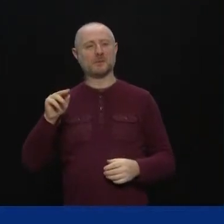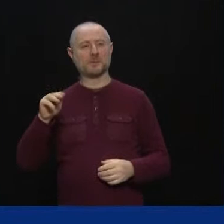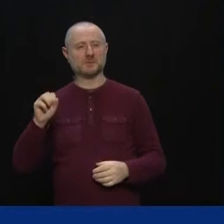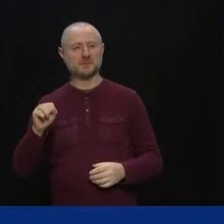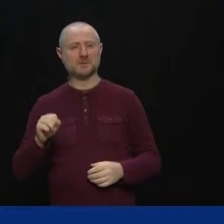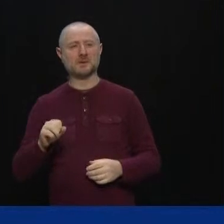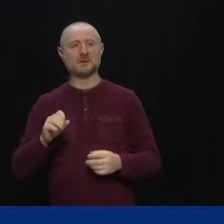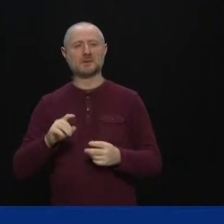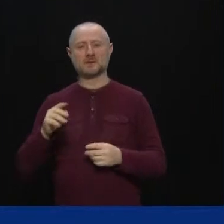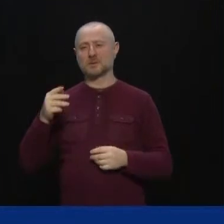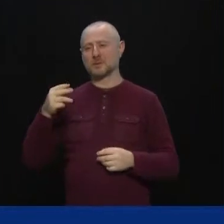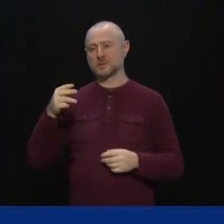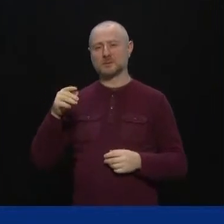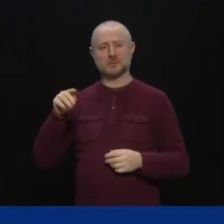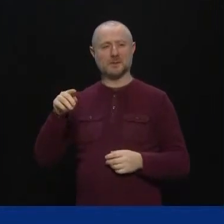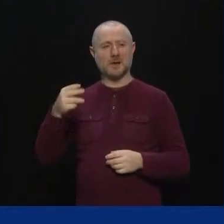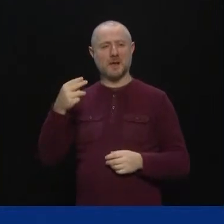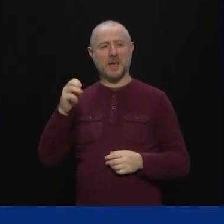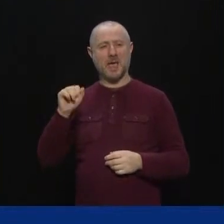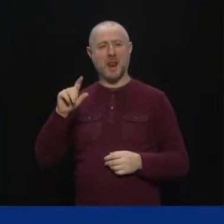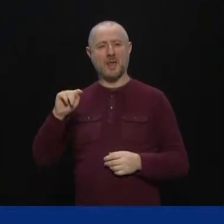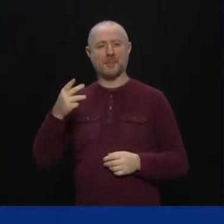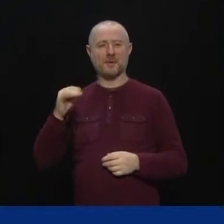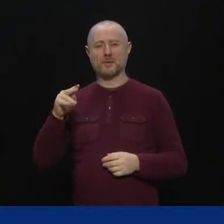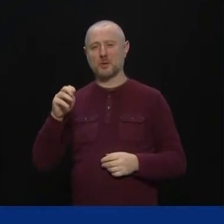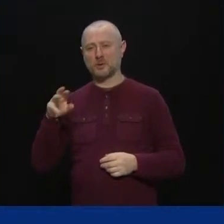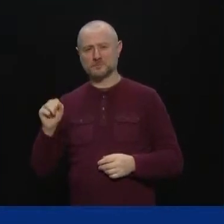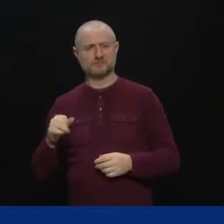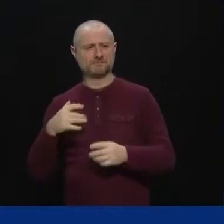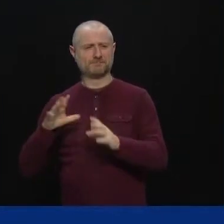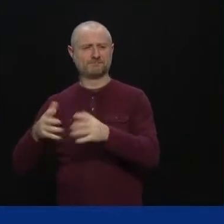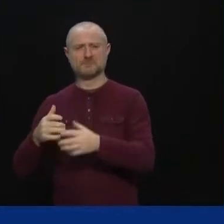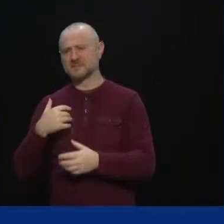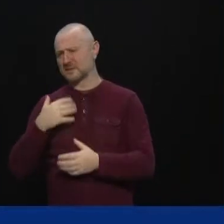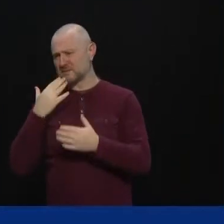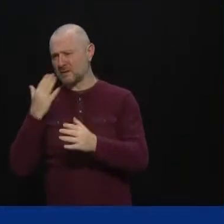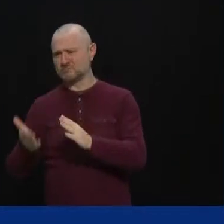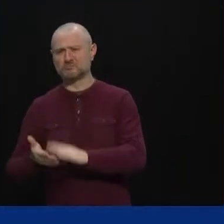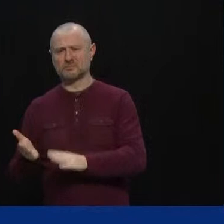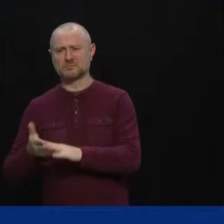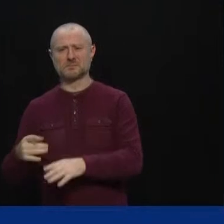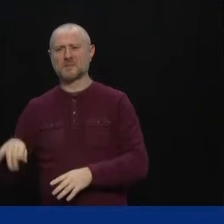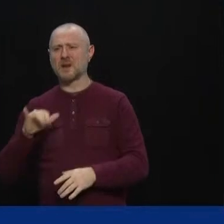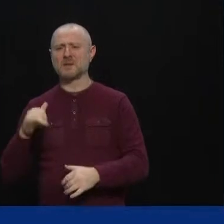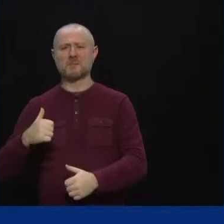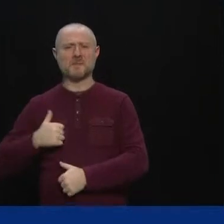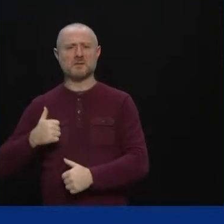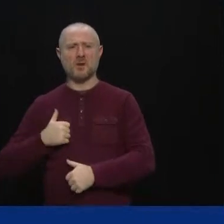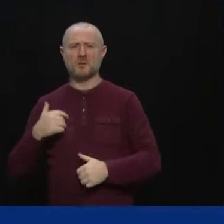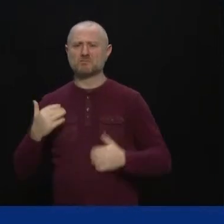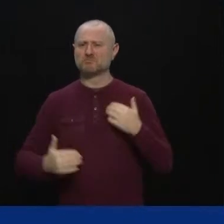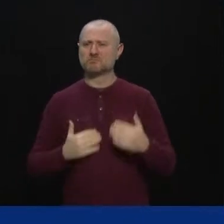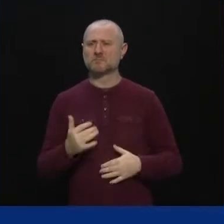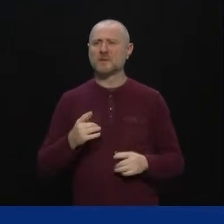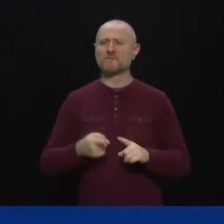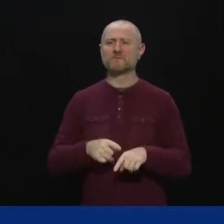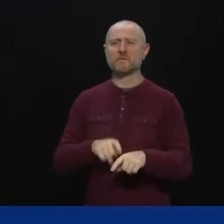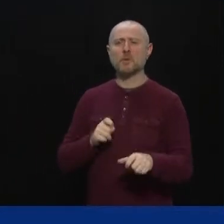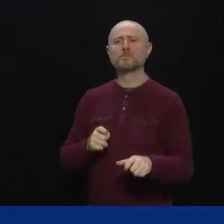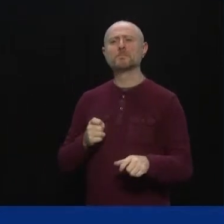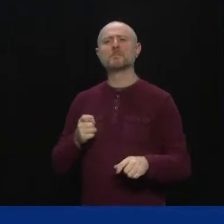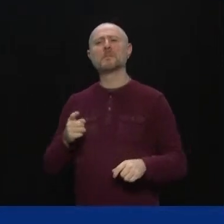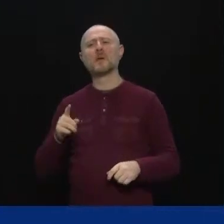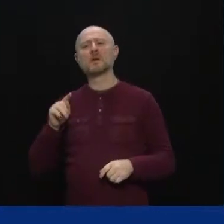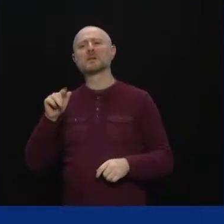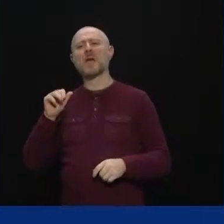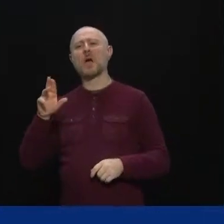been, as I've said, a military-style operation in this company based right in Terrytown. So we're taking advantage of our local companies